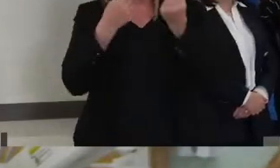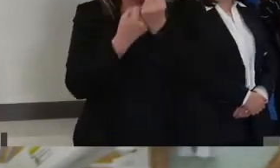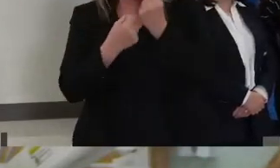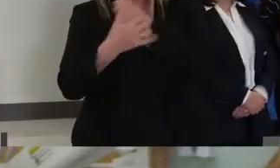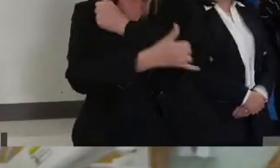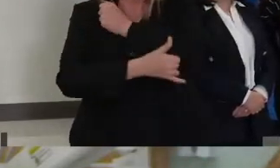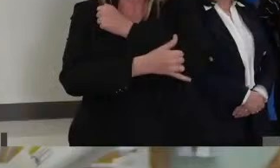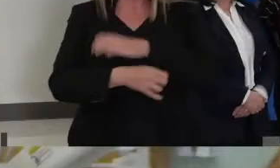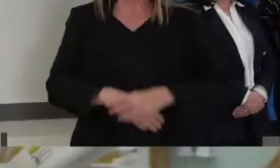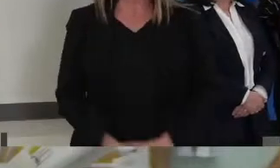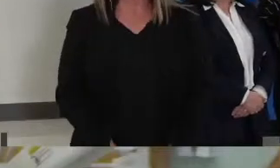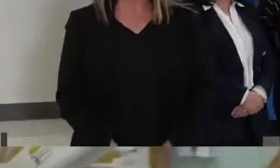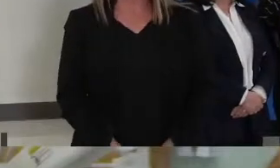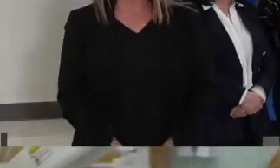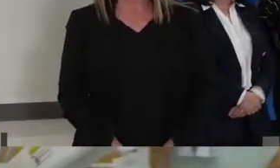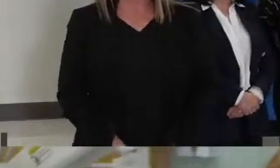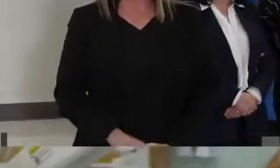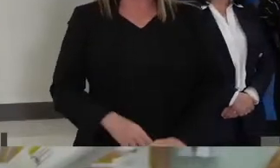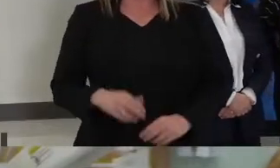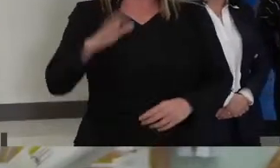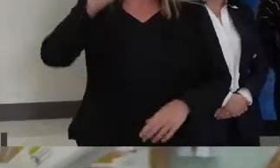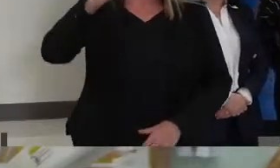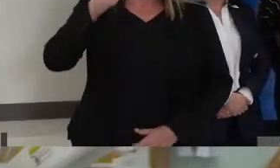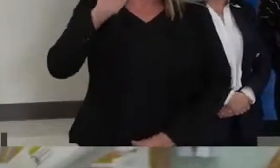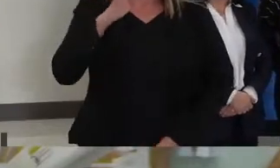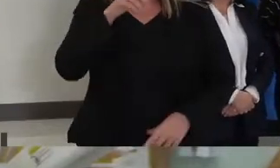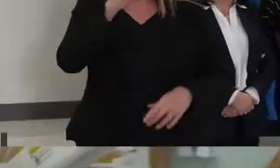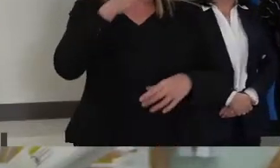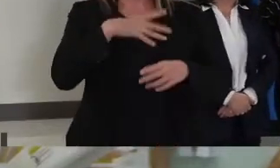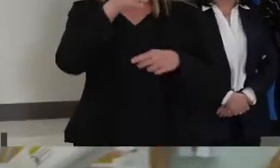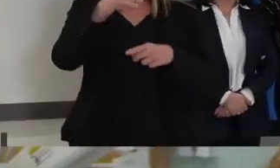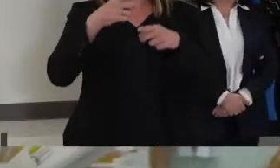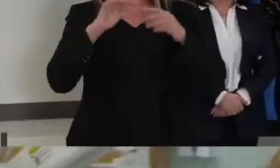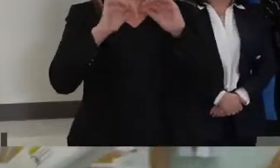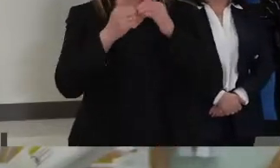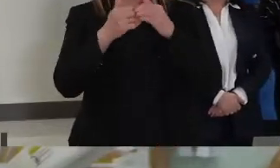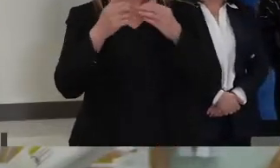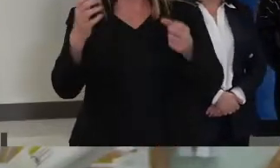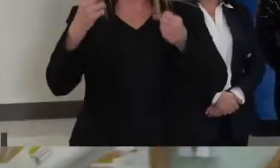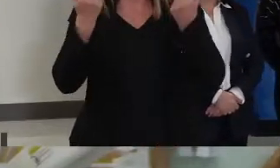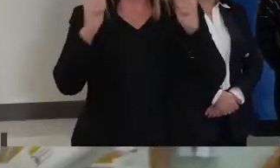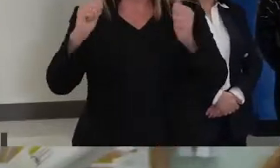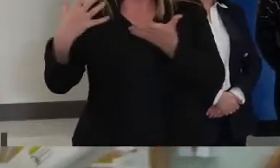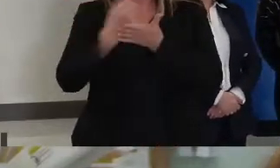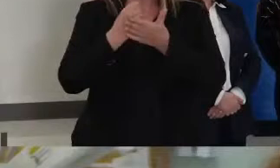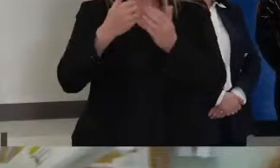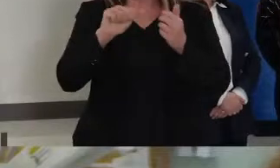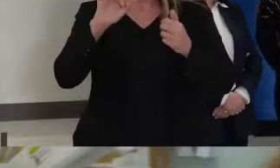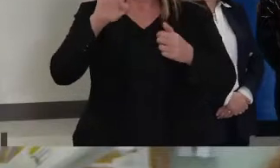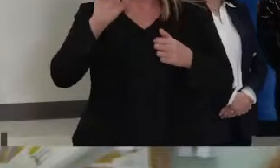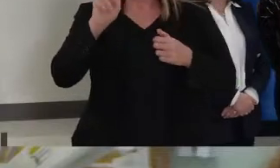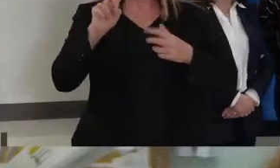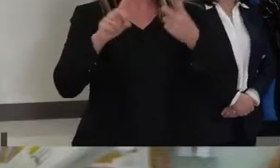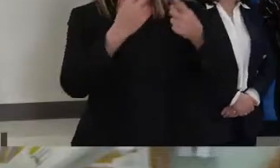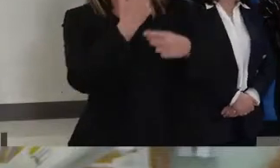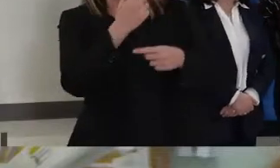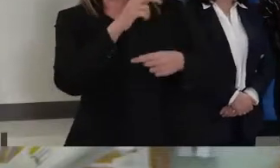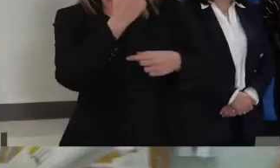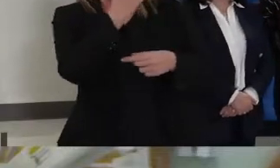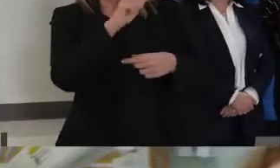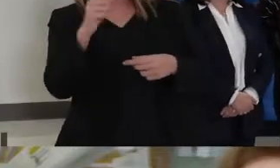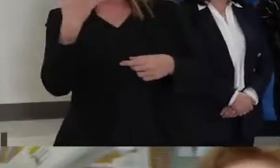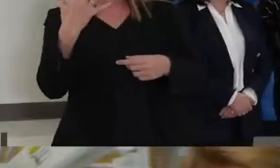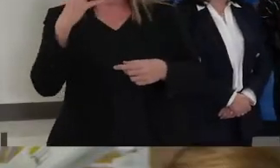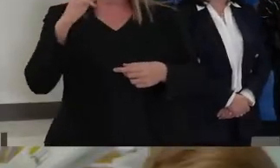and any anxiety they have. So I just want to make sure, how much are you trying to raise with the bond measure on the ballot? $3 to $5 billion. We're landing